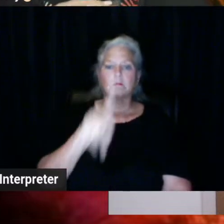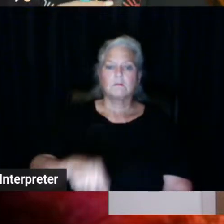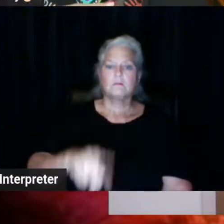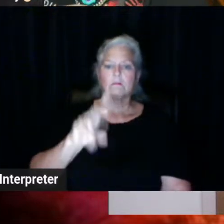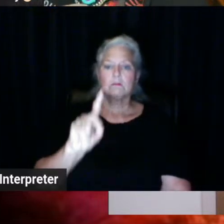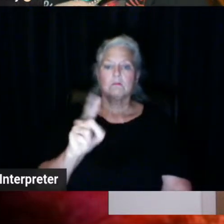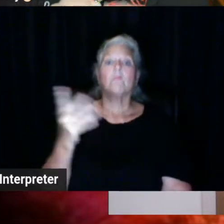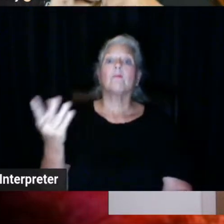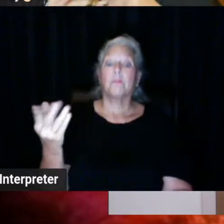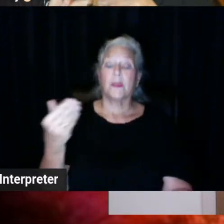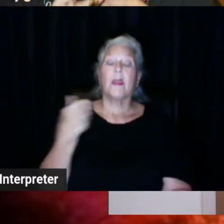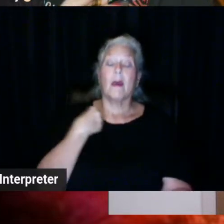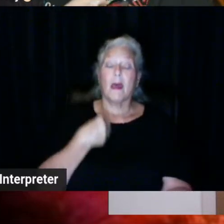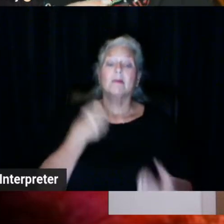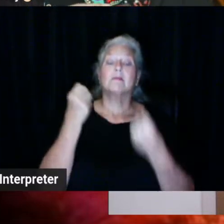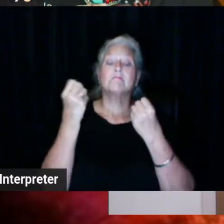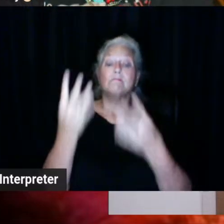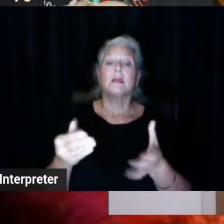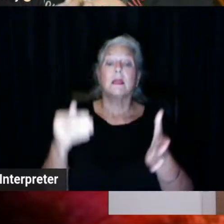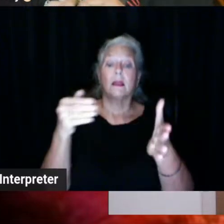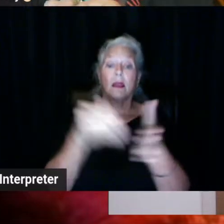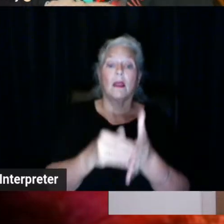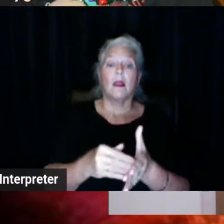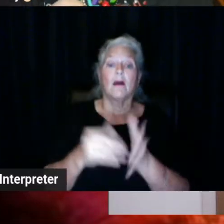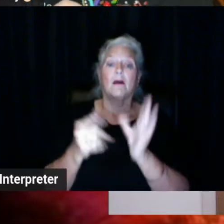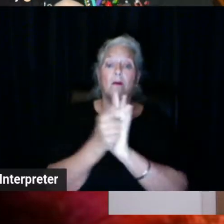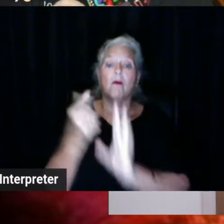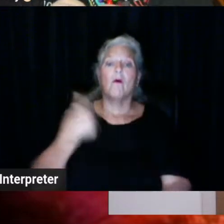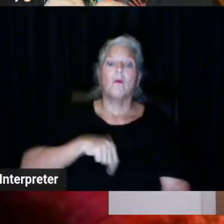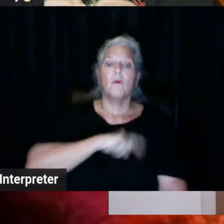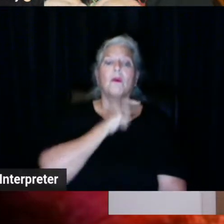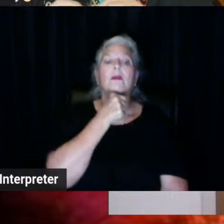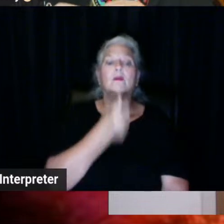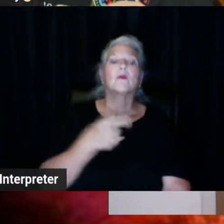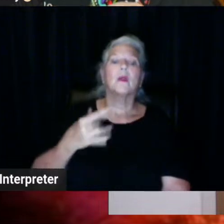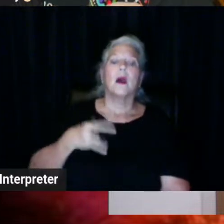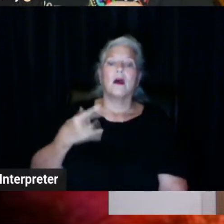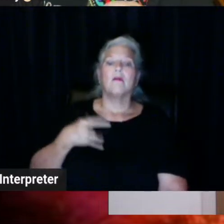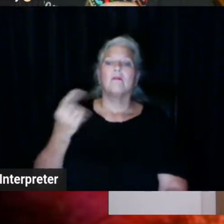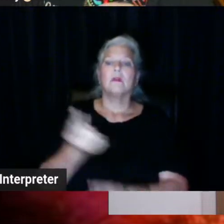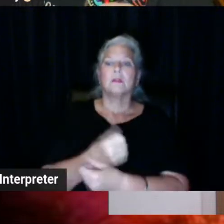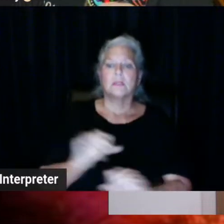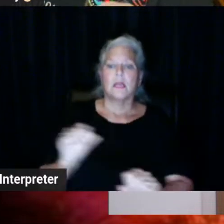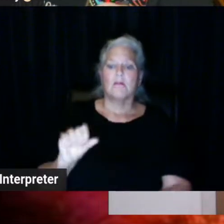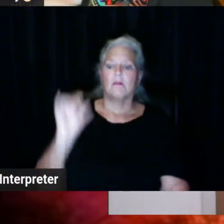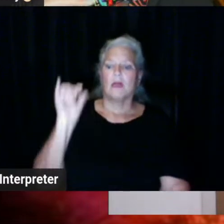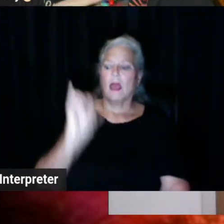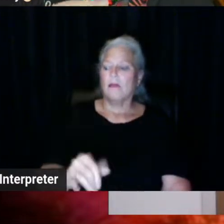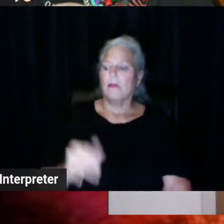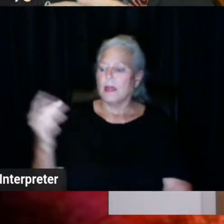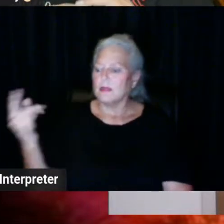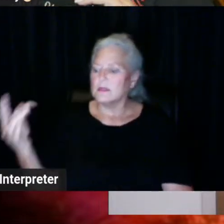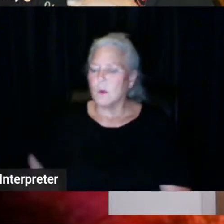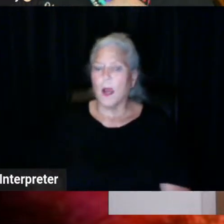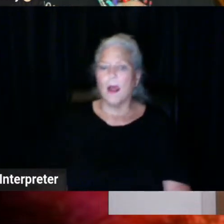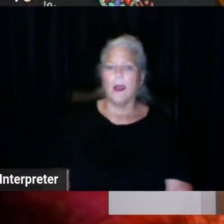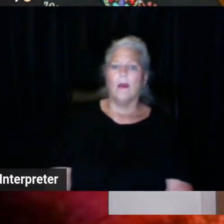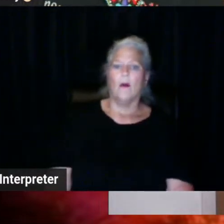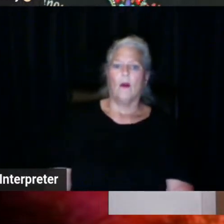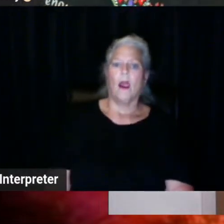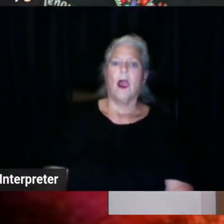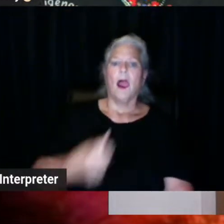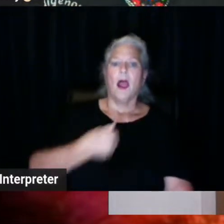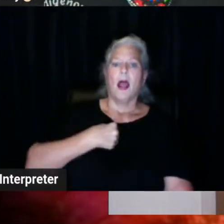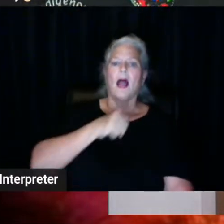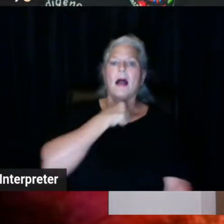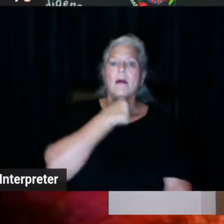result of their actions. We do not feel safe. And that is why. Okay, I'm not speaking for you Thank